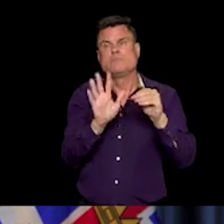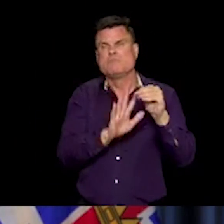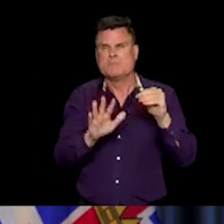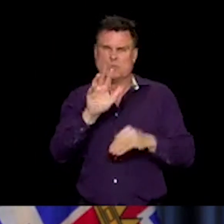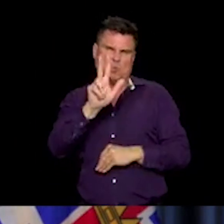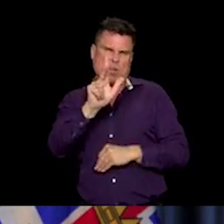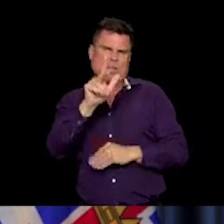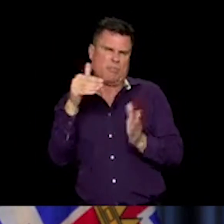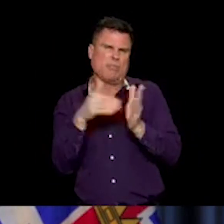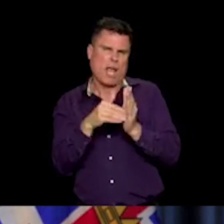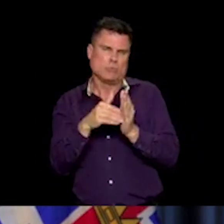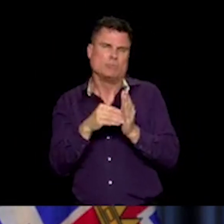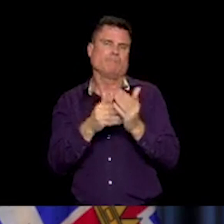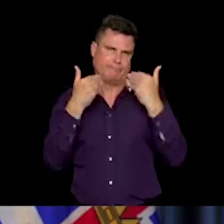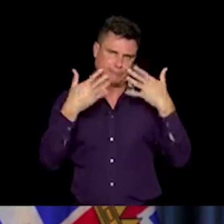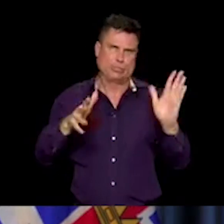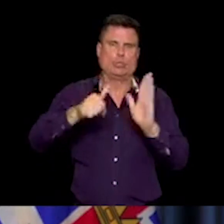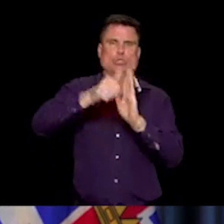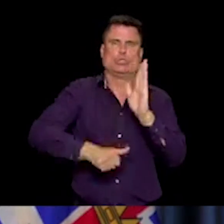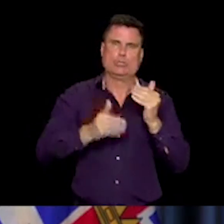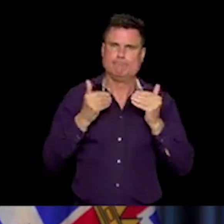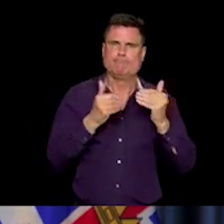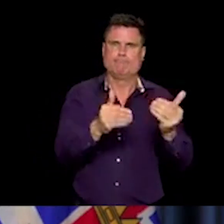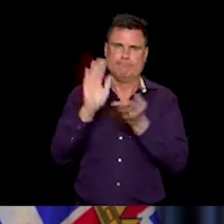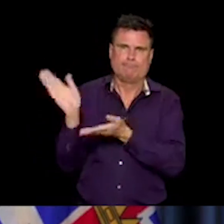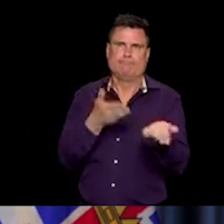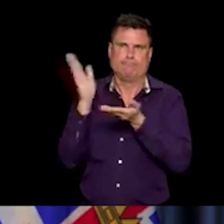Health Services Authority. Of those 23,000,